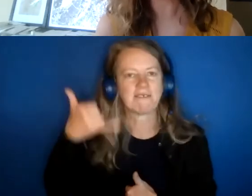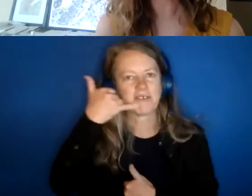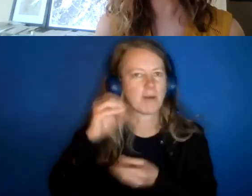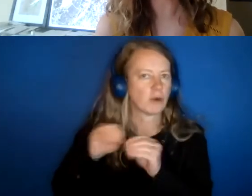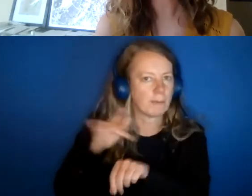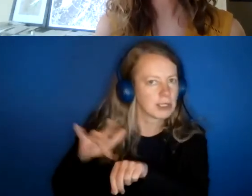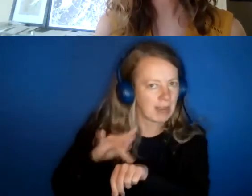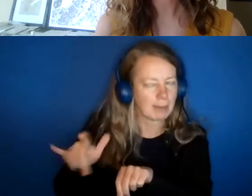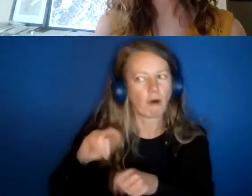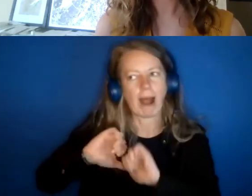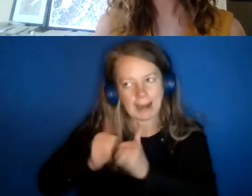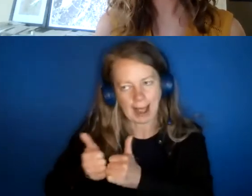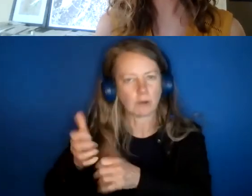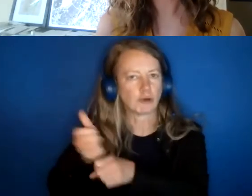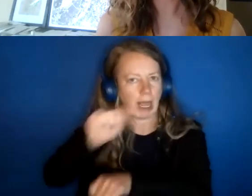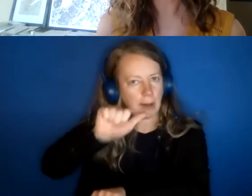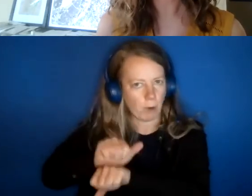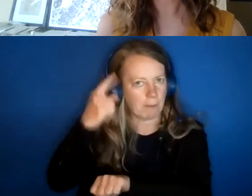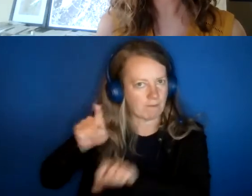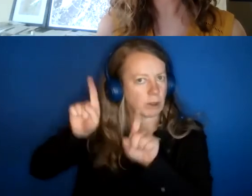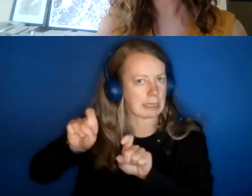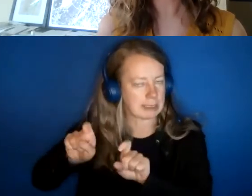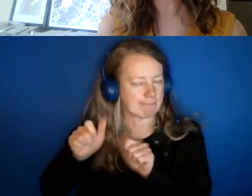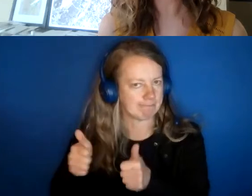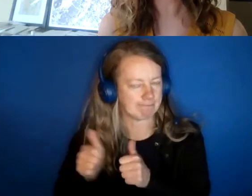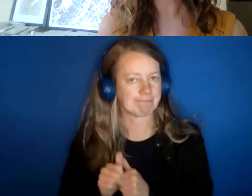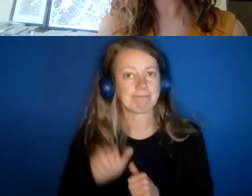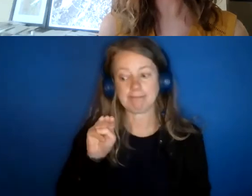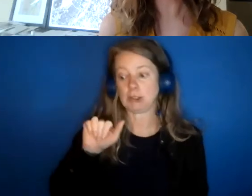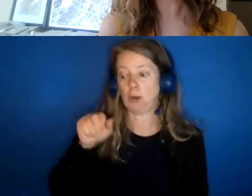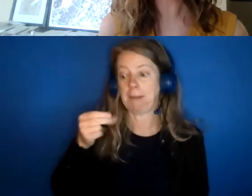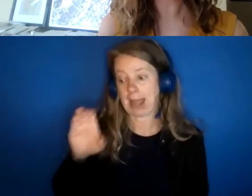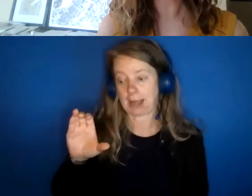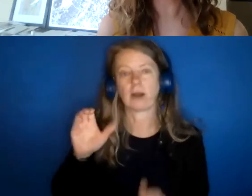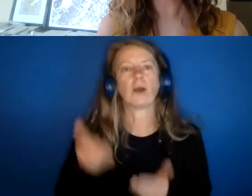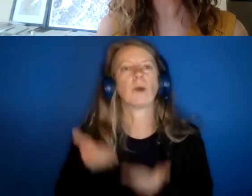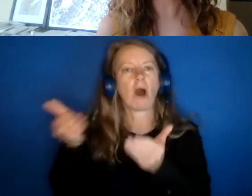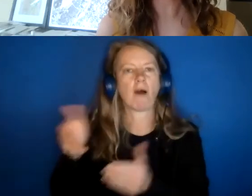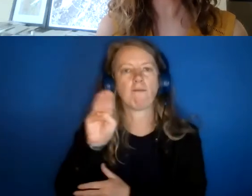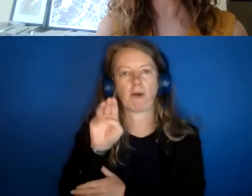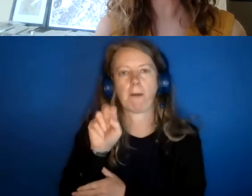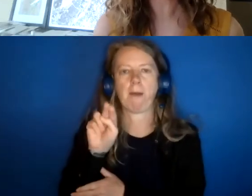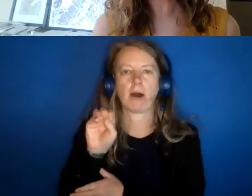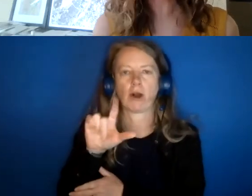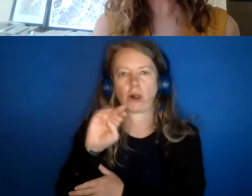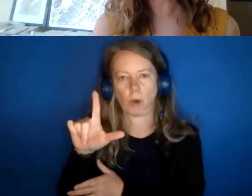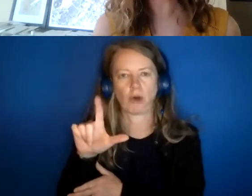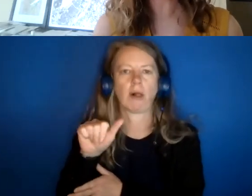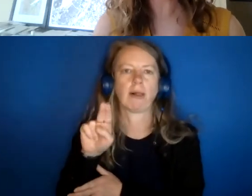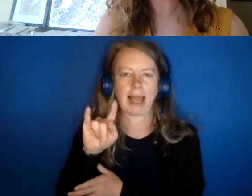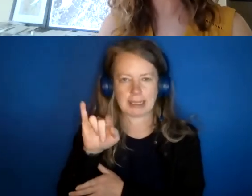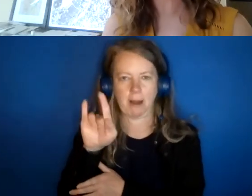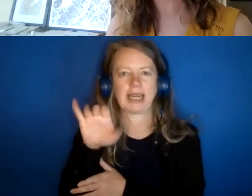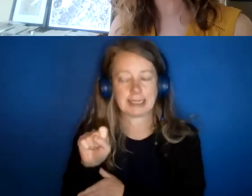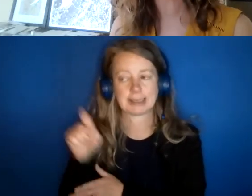for testing. Our treatment, we offer the monoclonal antibodies and the testing,